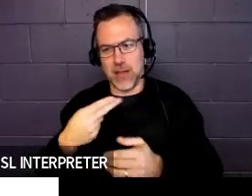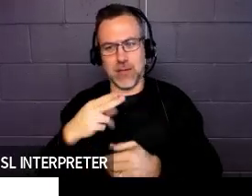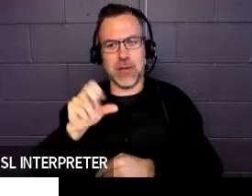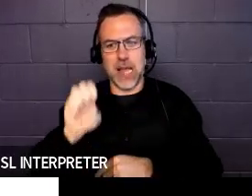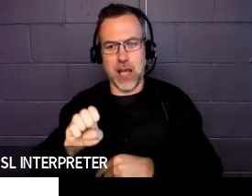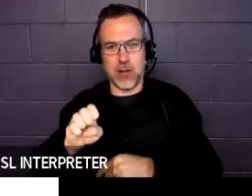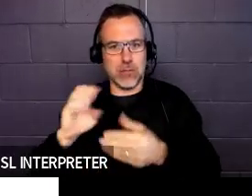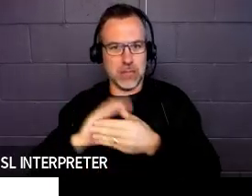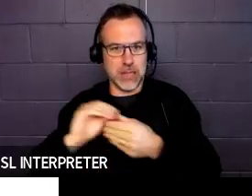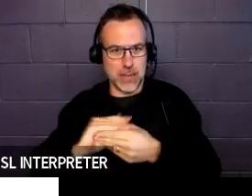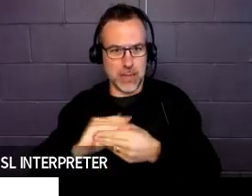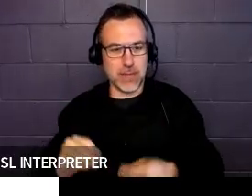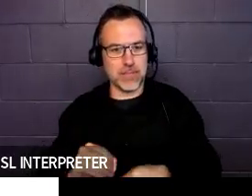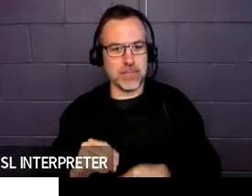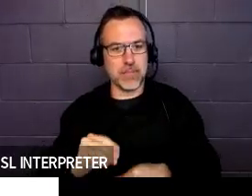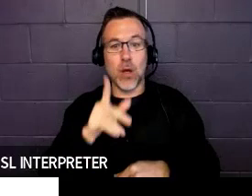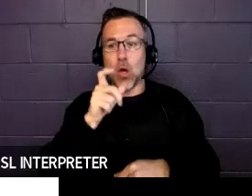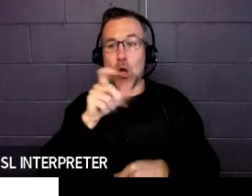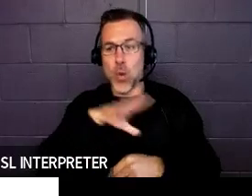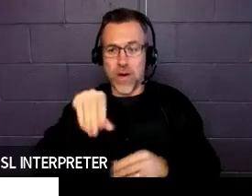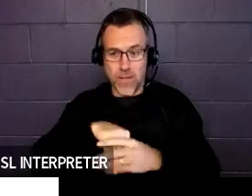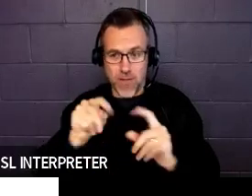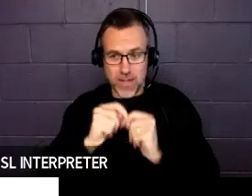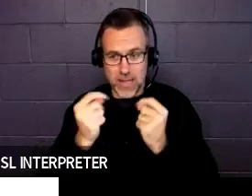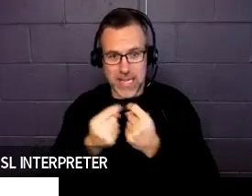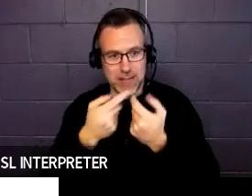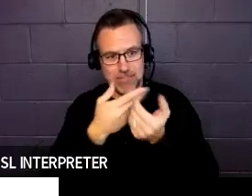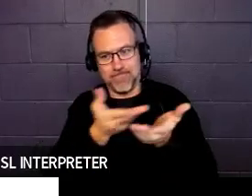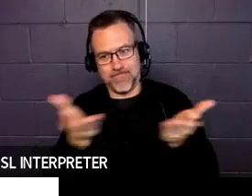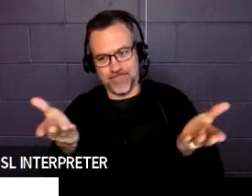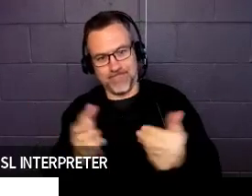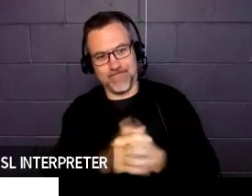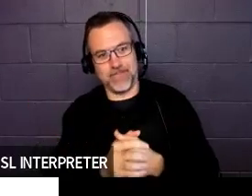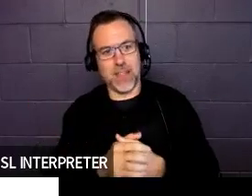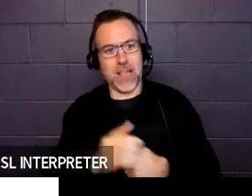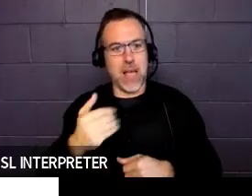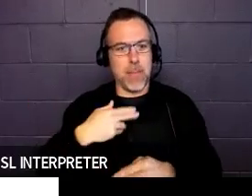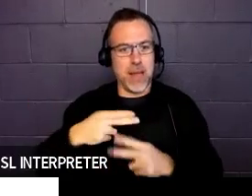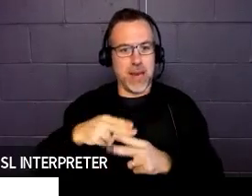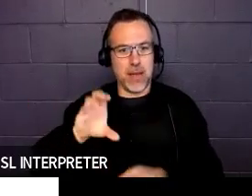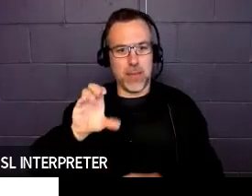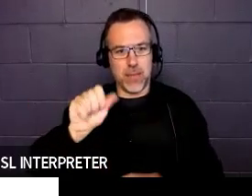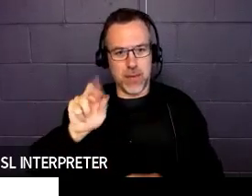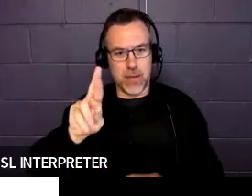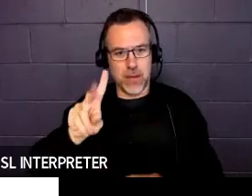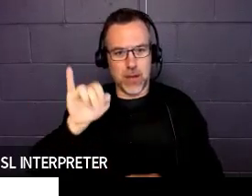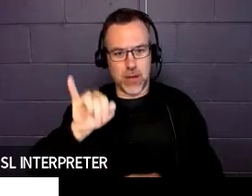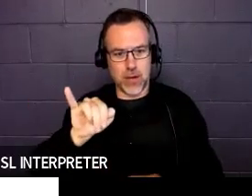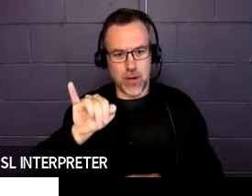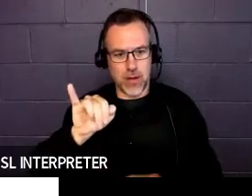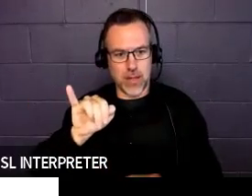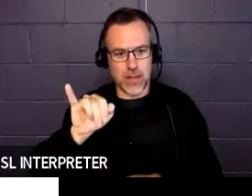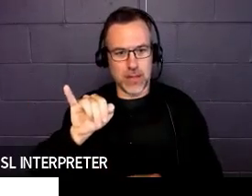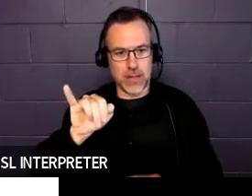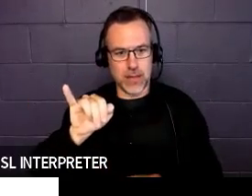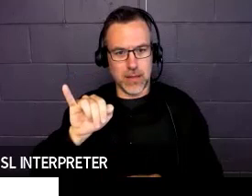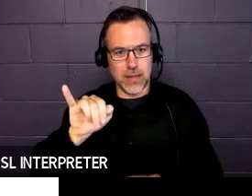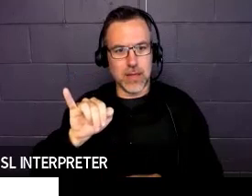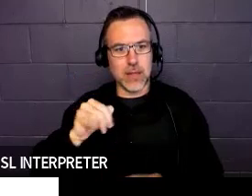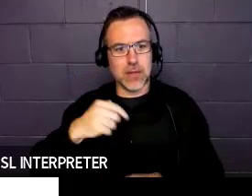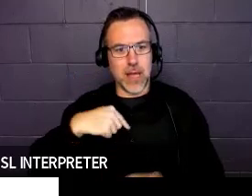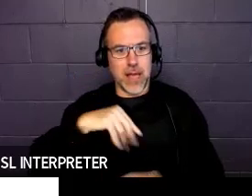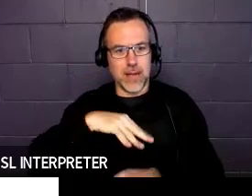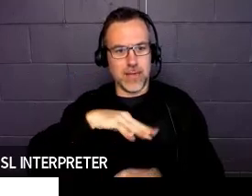And this is our team. I'm Carly Thibodeau. I joined the team in July, and I have been an educator for 21